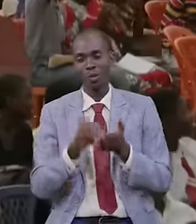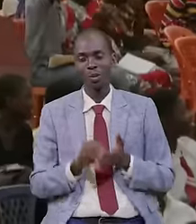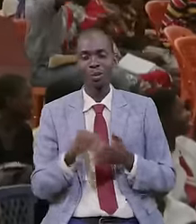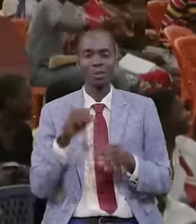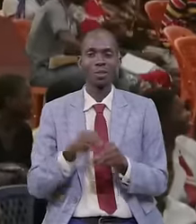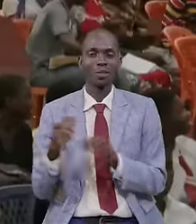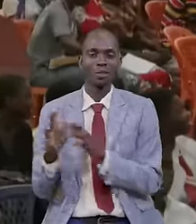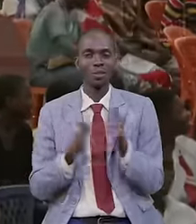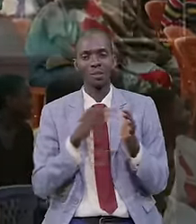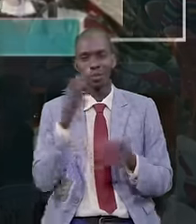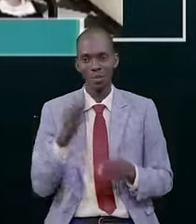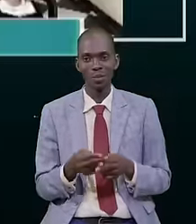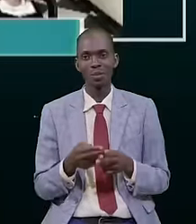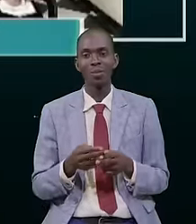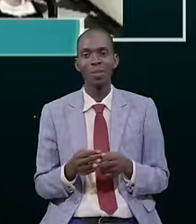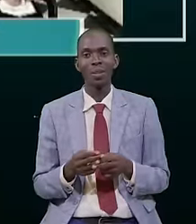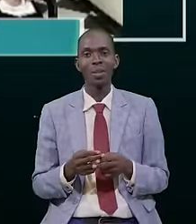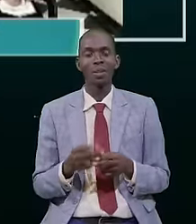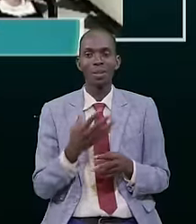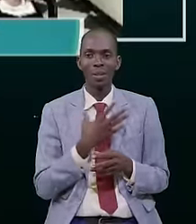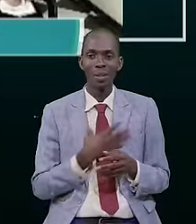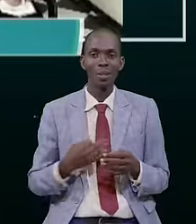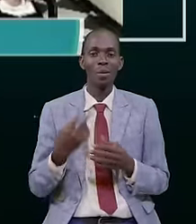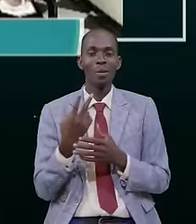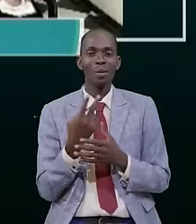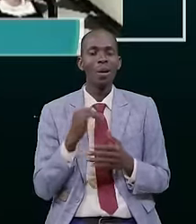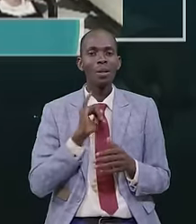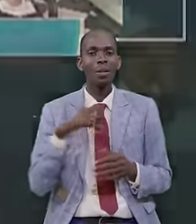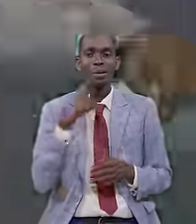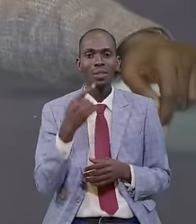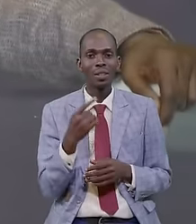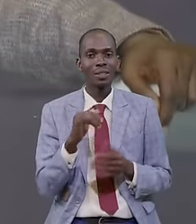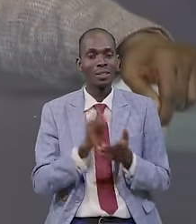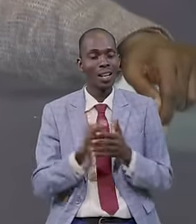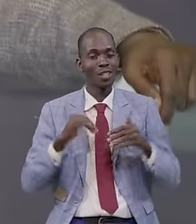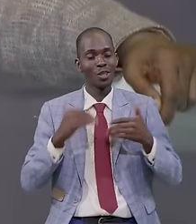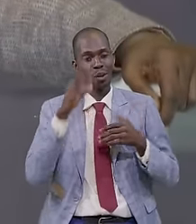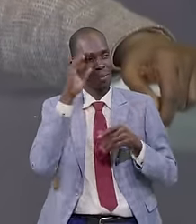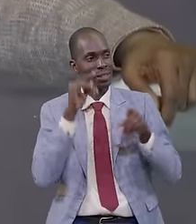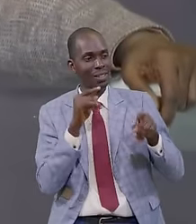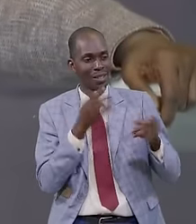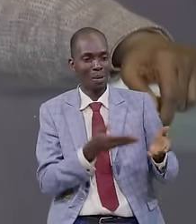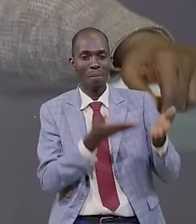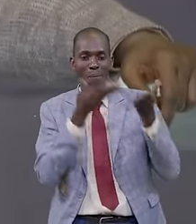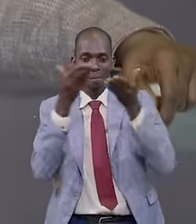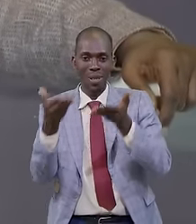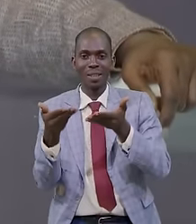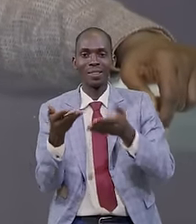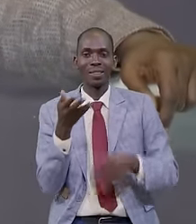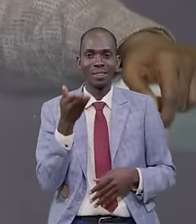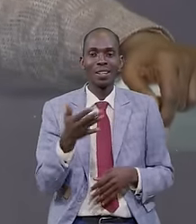they put a young man on that pulpit there, and let me hear